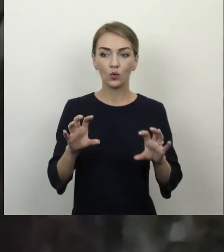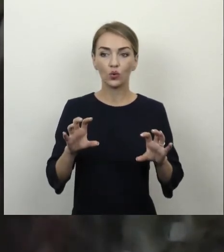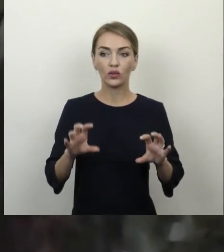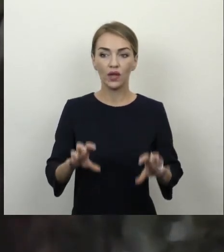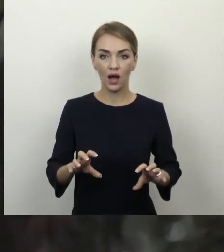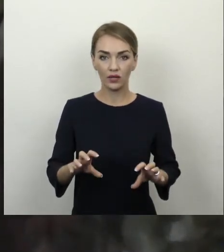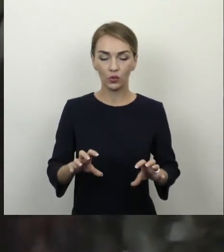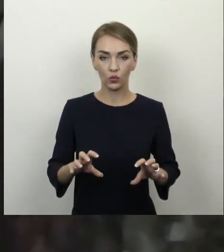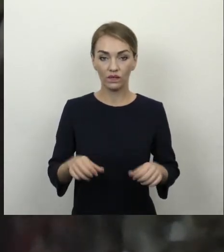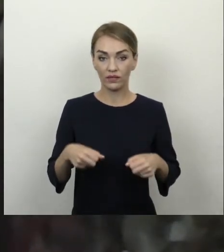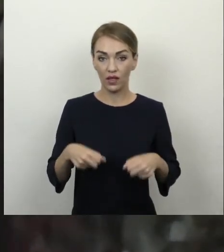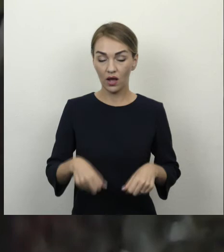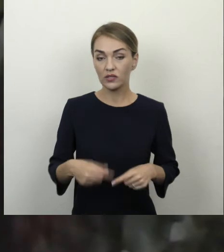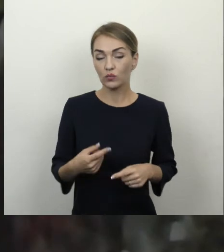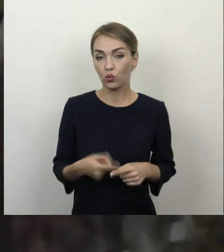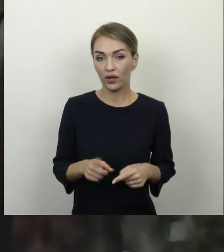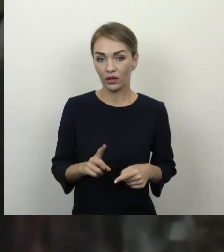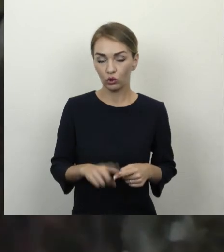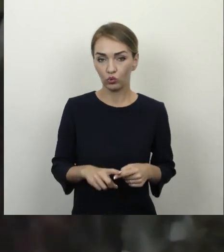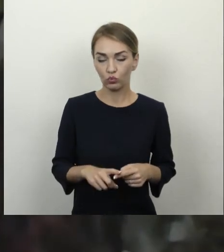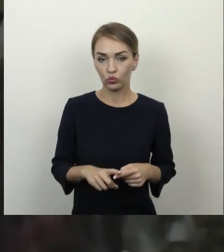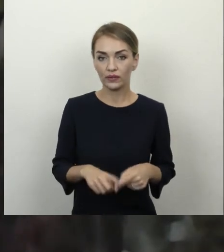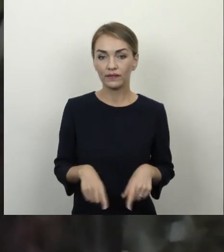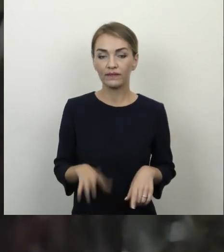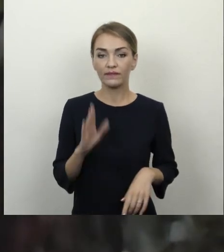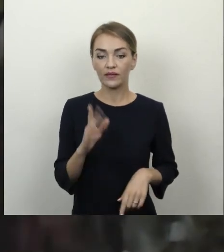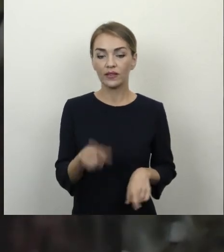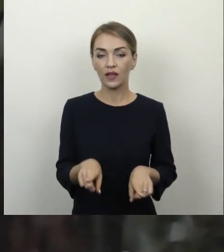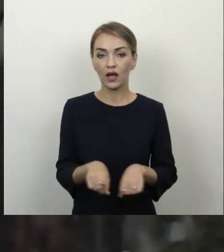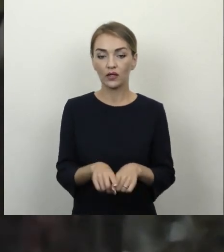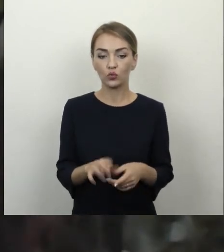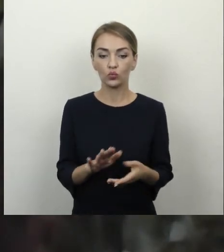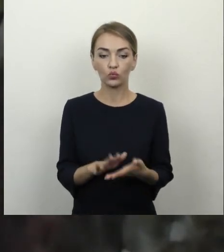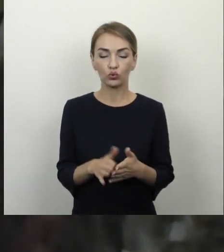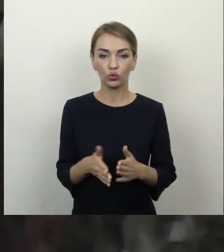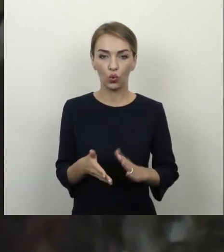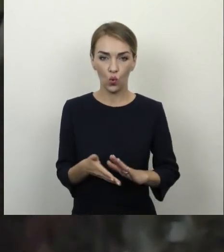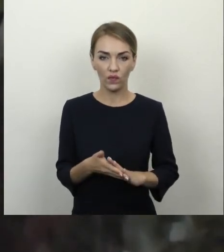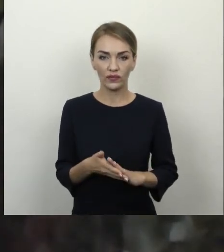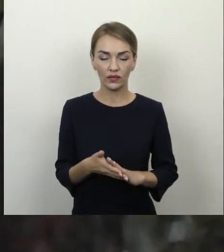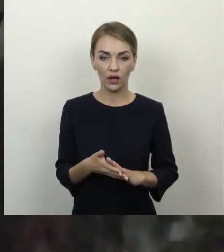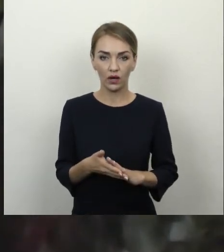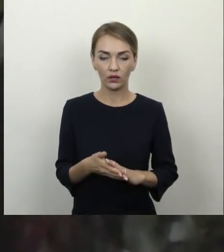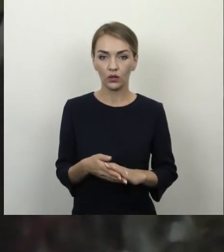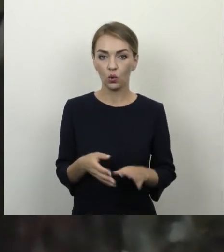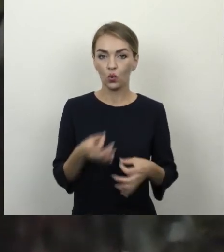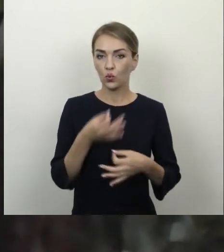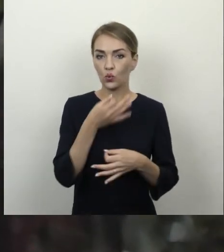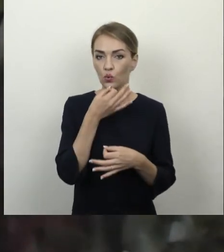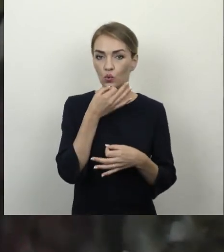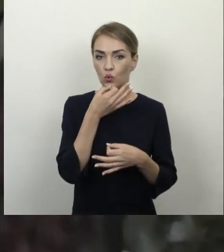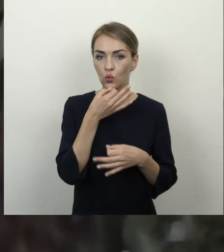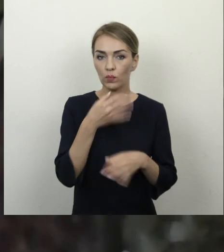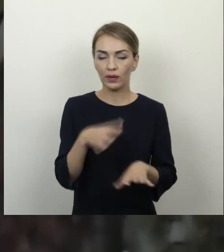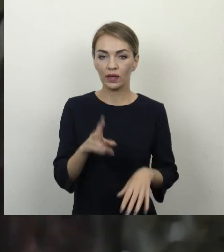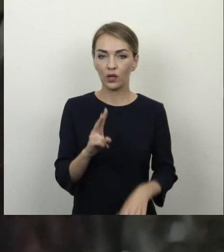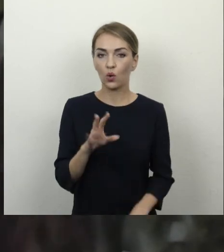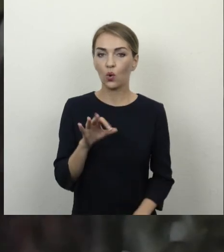a legislative branch of power crisis. So given all that, any